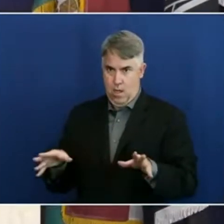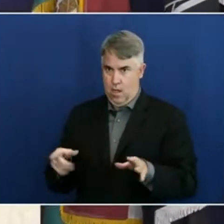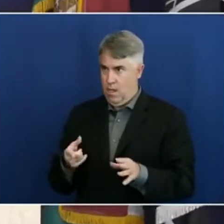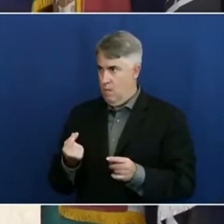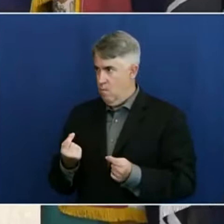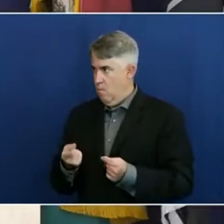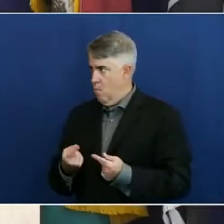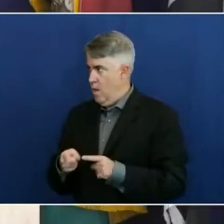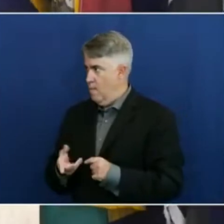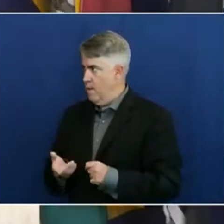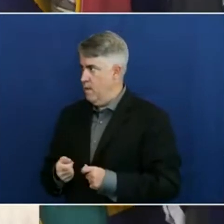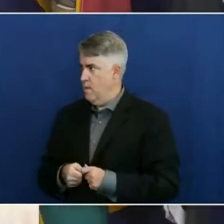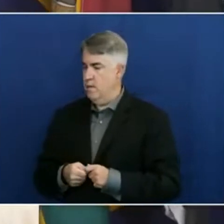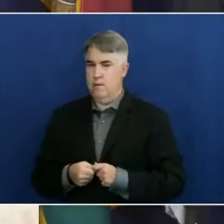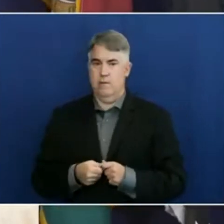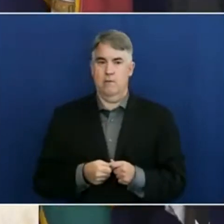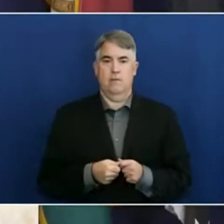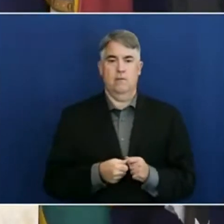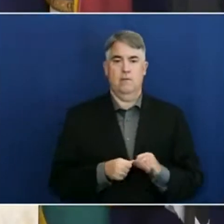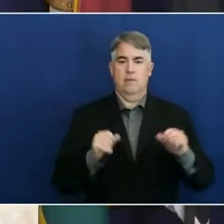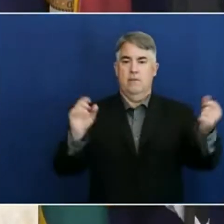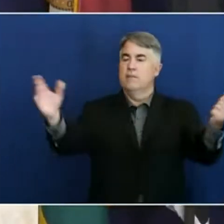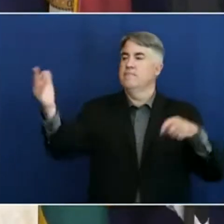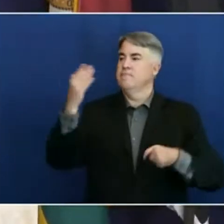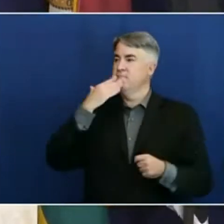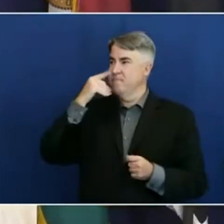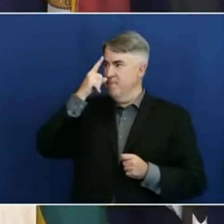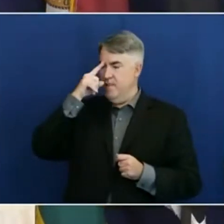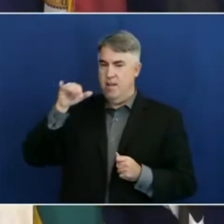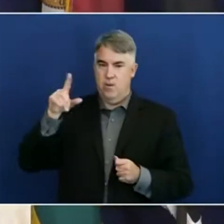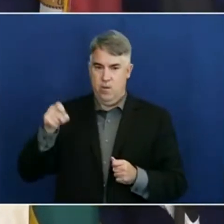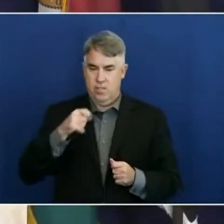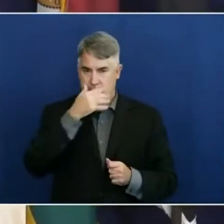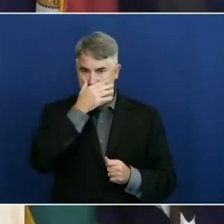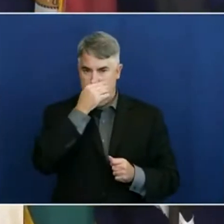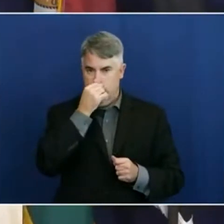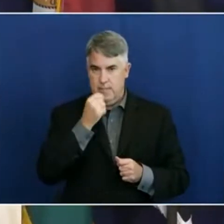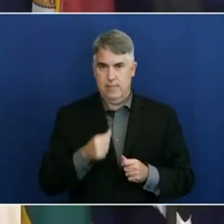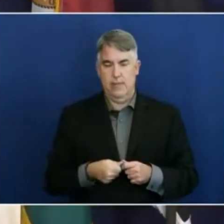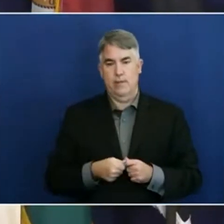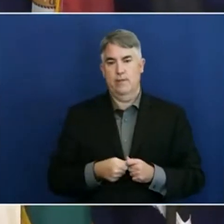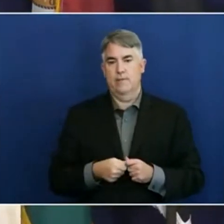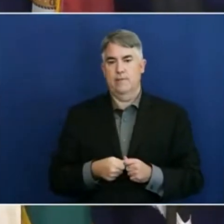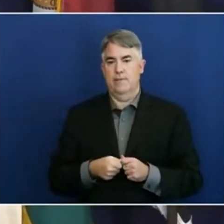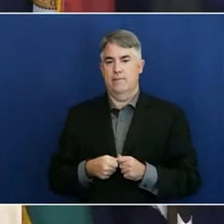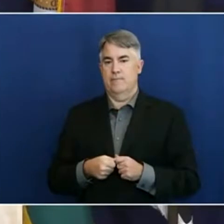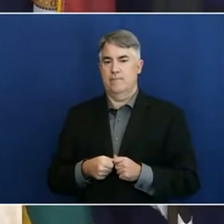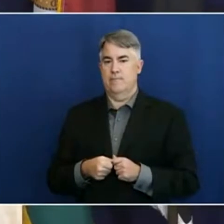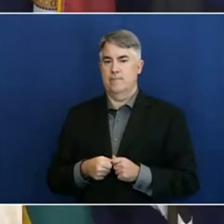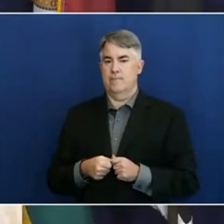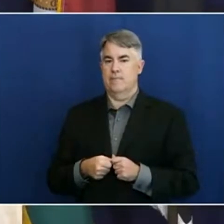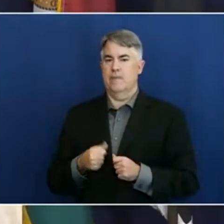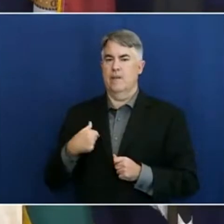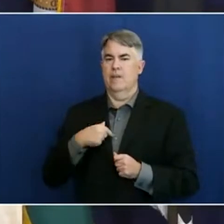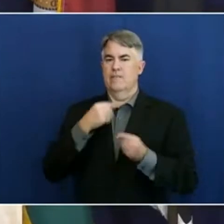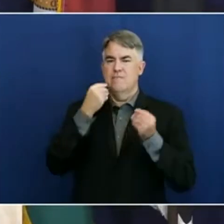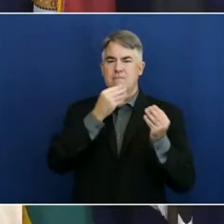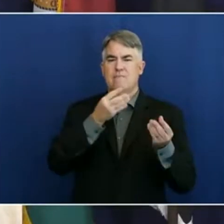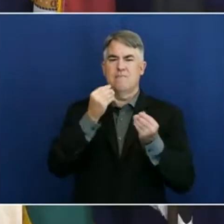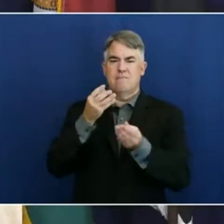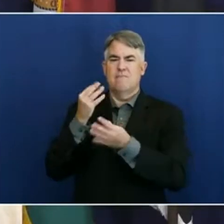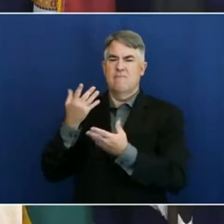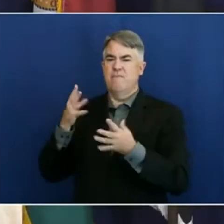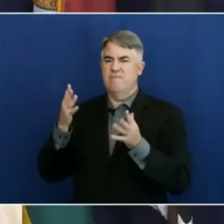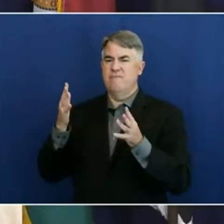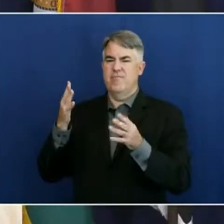Good afternoon, and thank you for that question. Other than the information that was previously announced by Dr. Wooten, we've